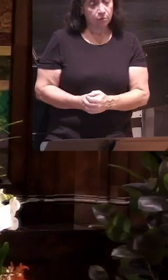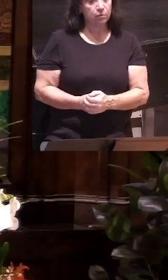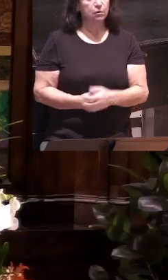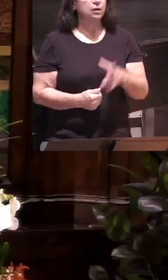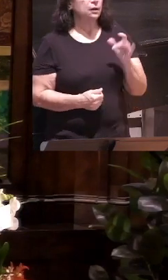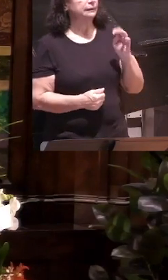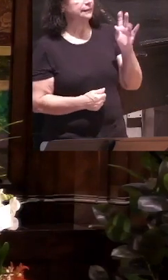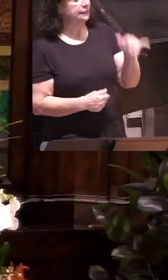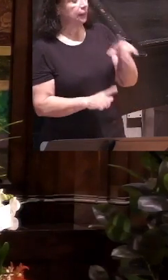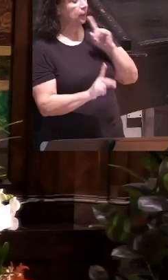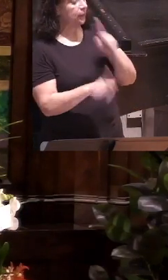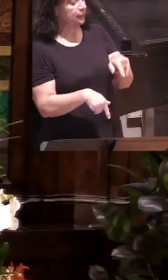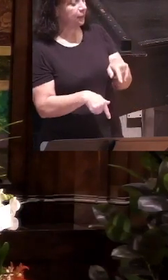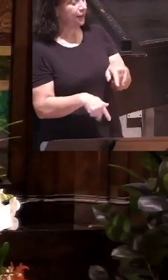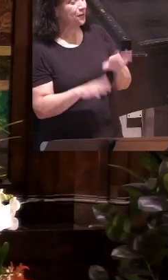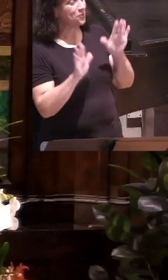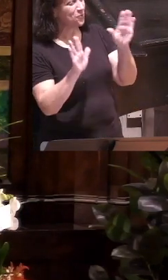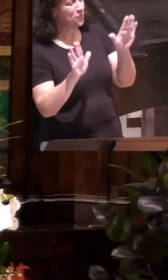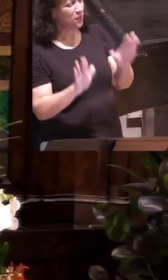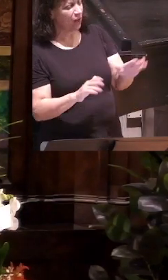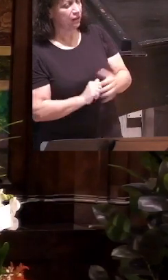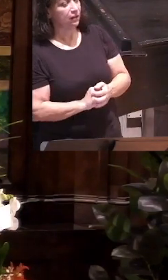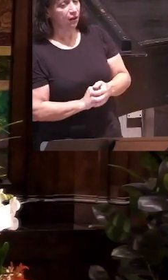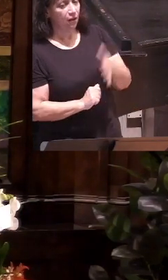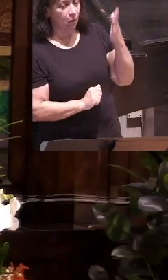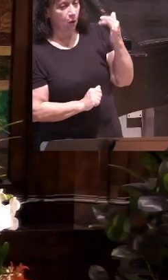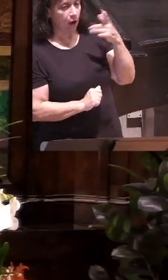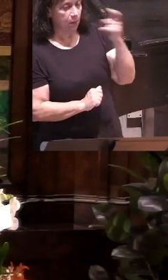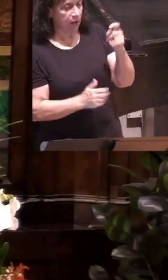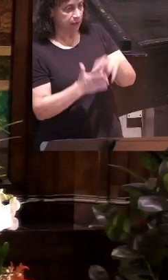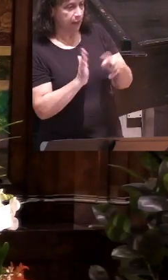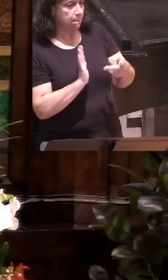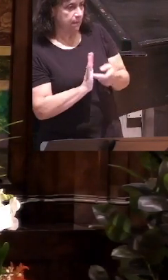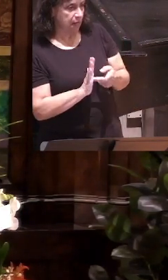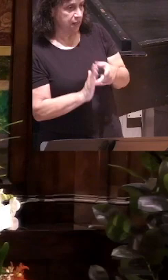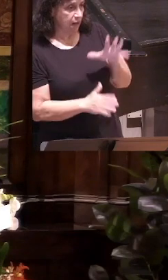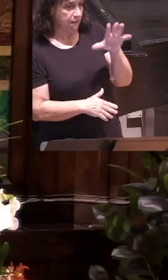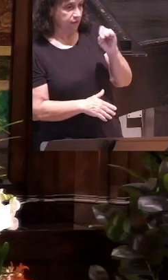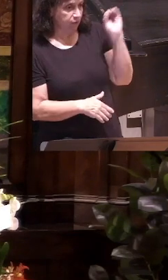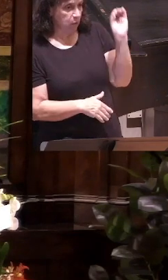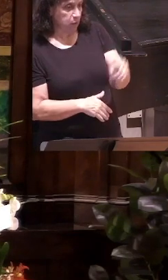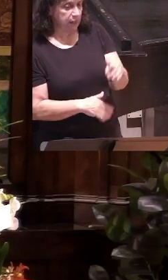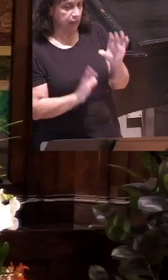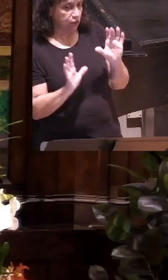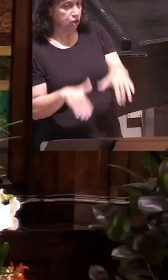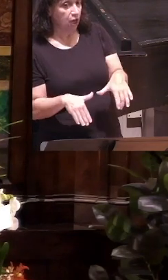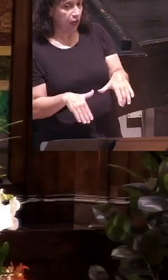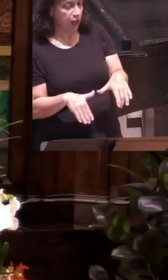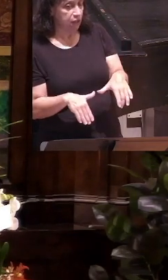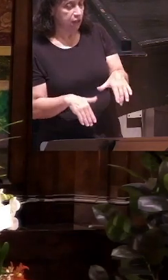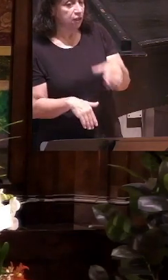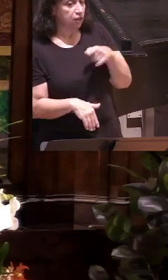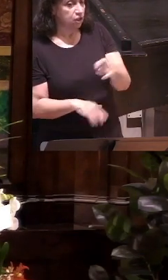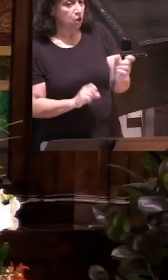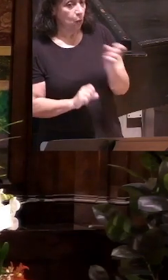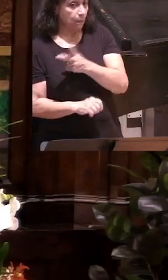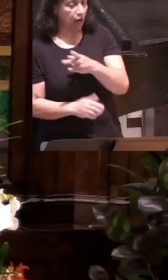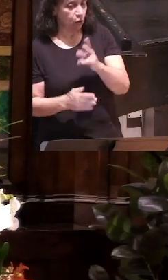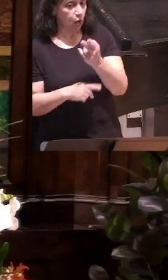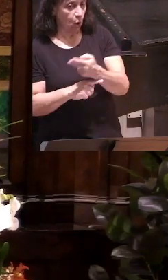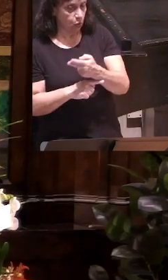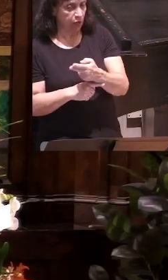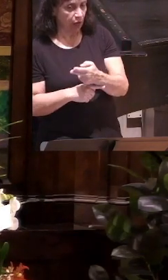To which Tammy replied, "Great. Because that means there's a 50% chance she's back at the